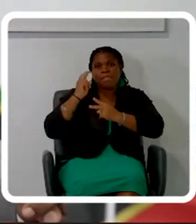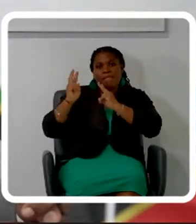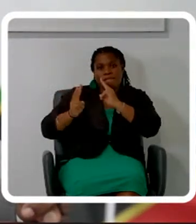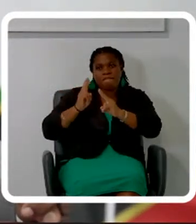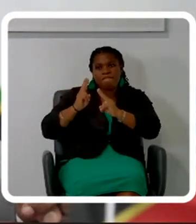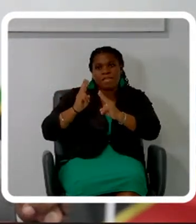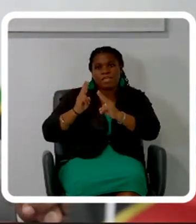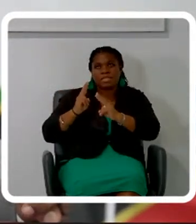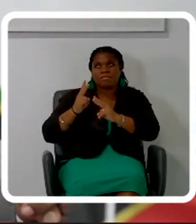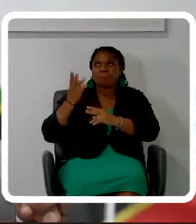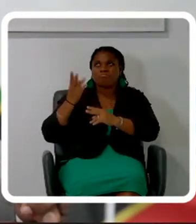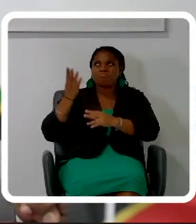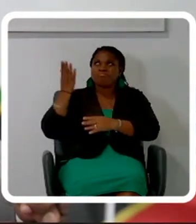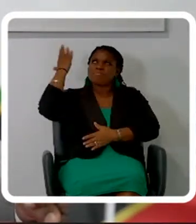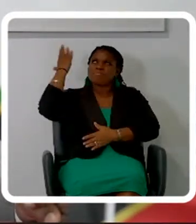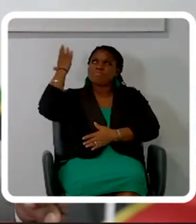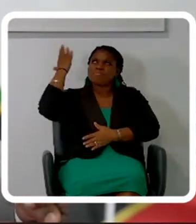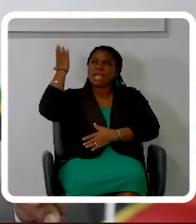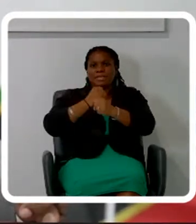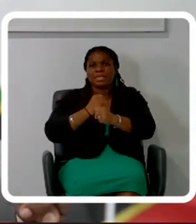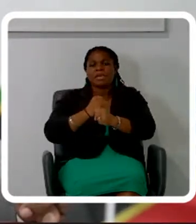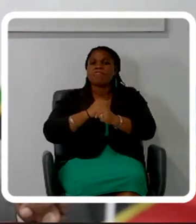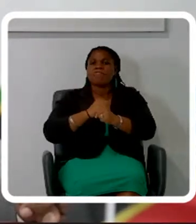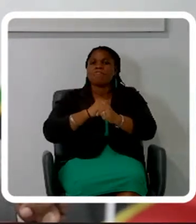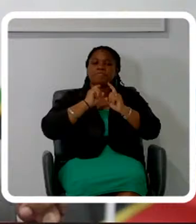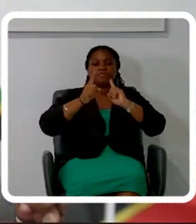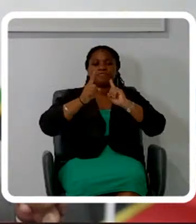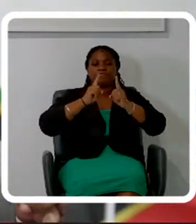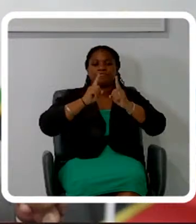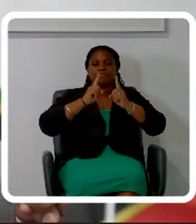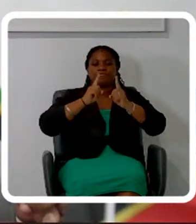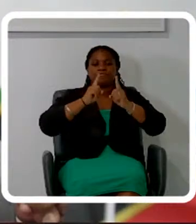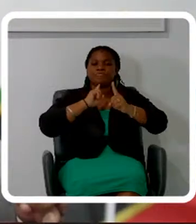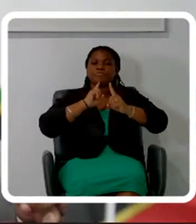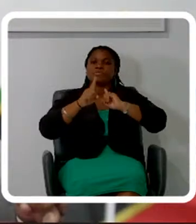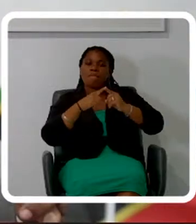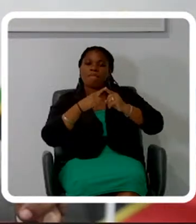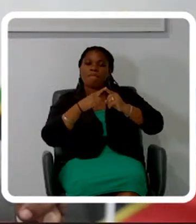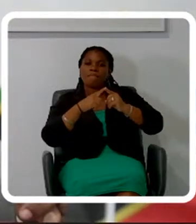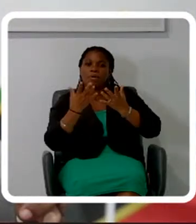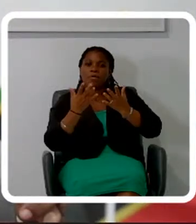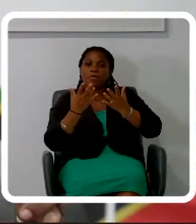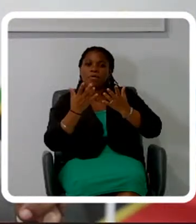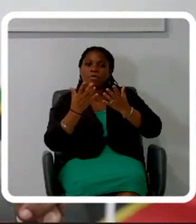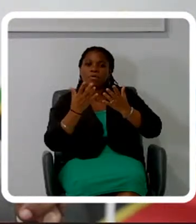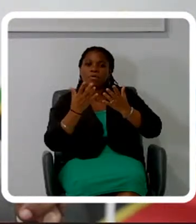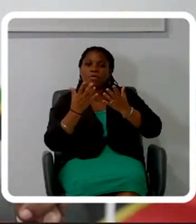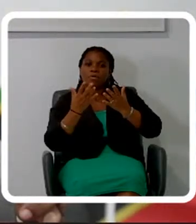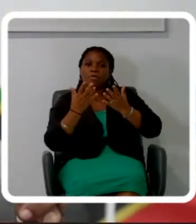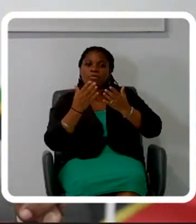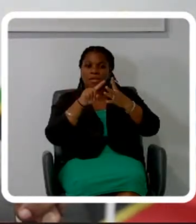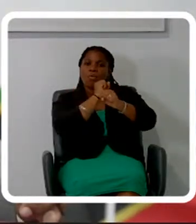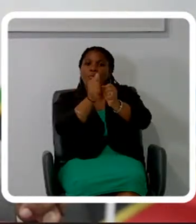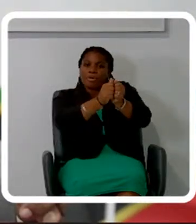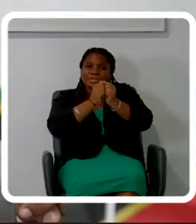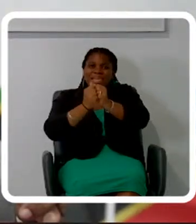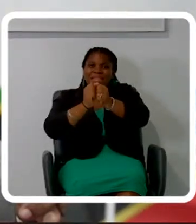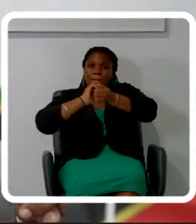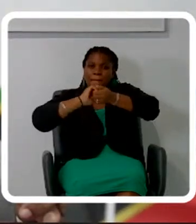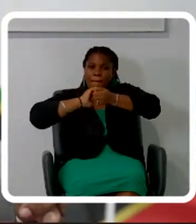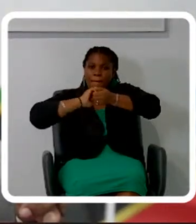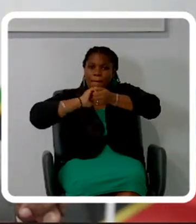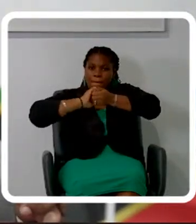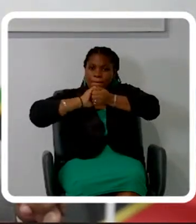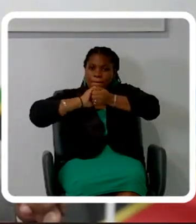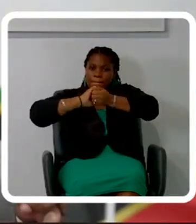in 2023, where initial discussions started. And those discussions have now translated to the point where we now